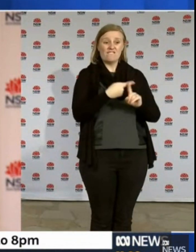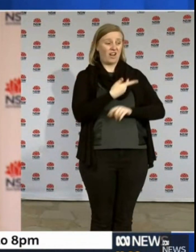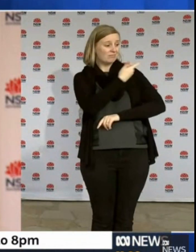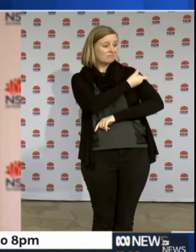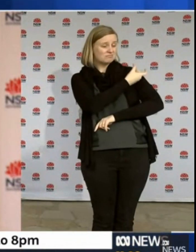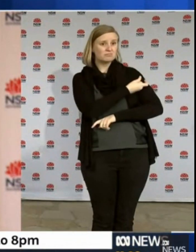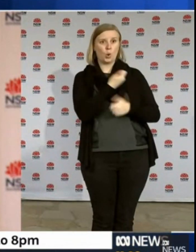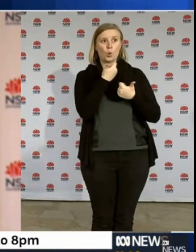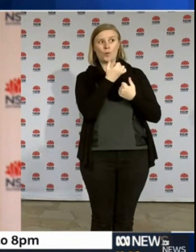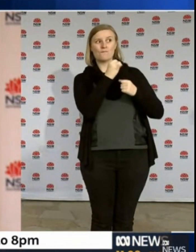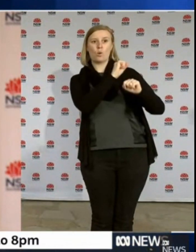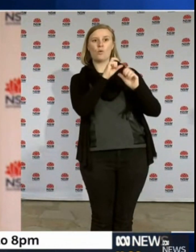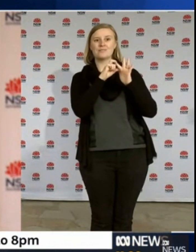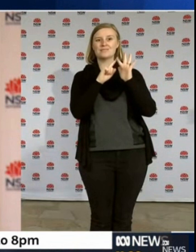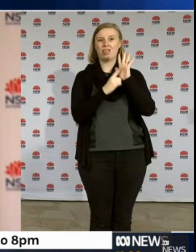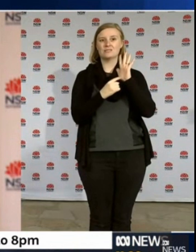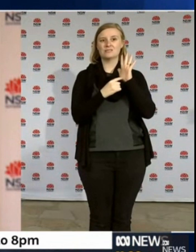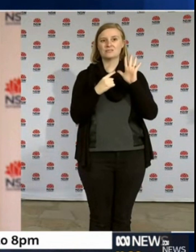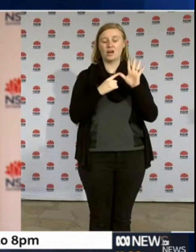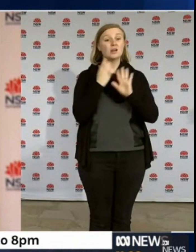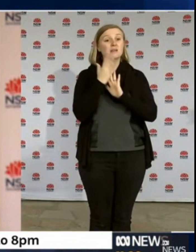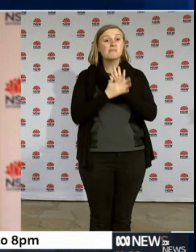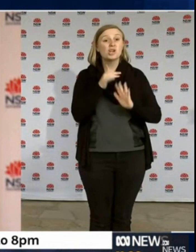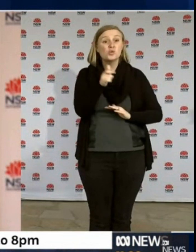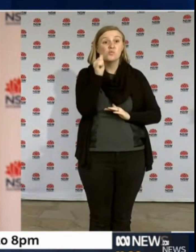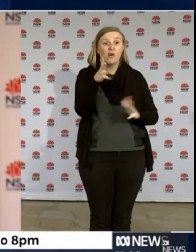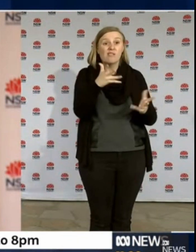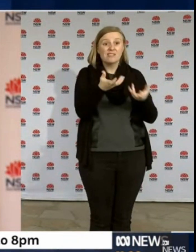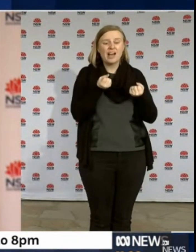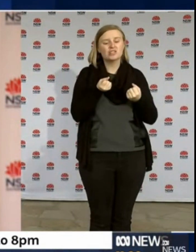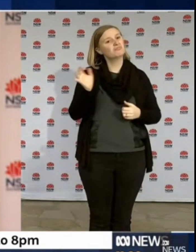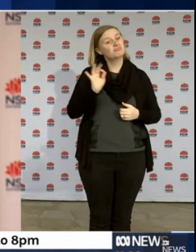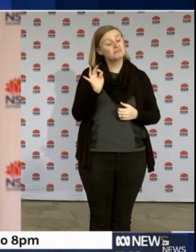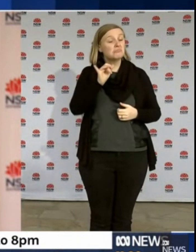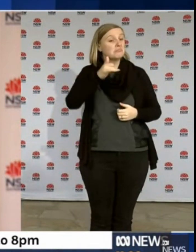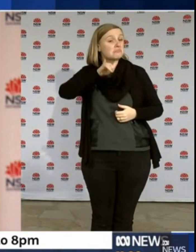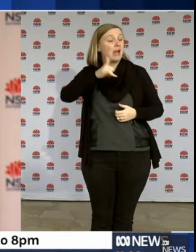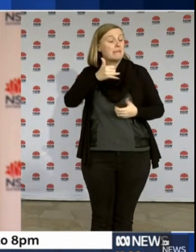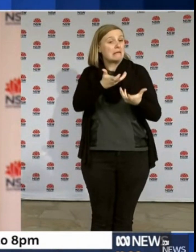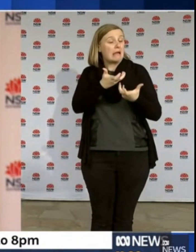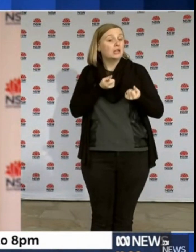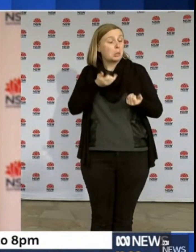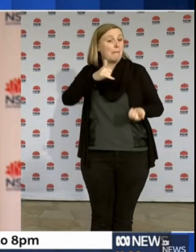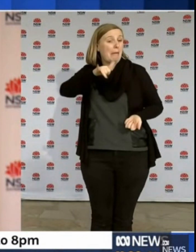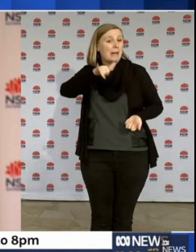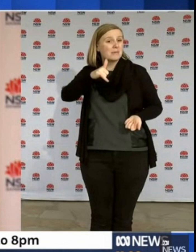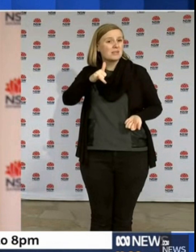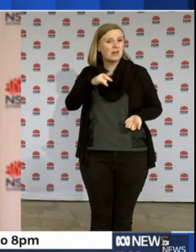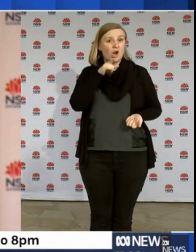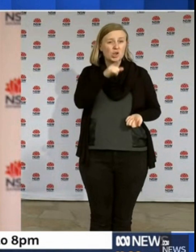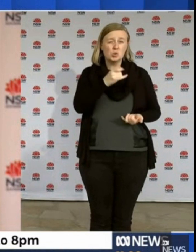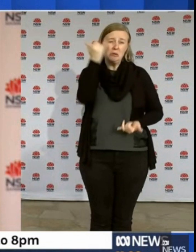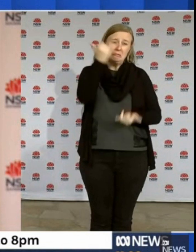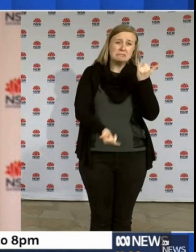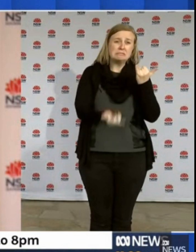variant. So whilst it doesn't mean you won't get it or won't pass it on, it is preventing serious illness, and whilst it's early days,